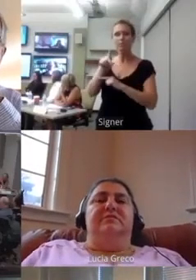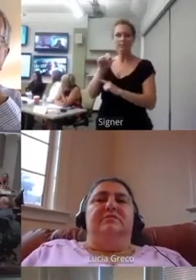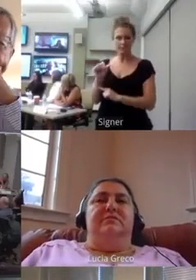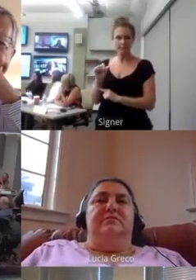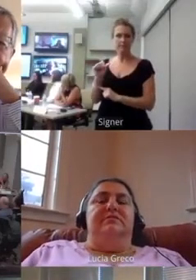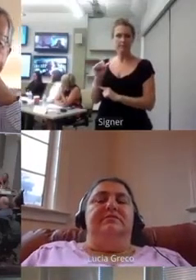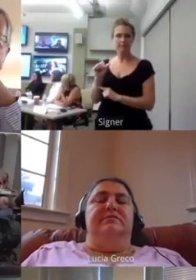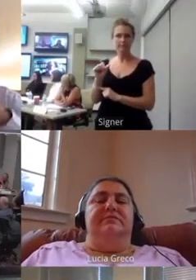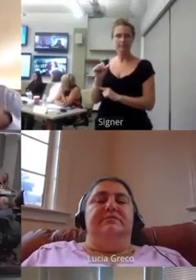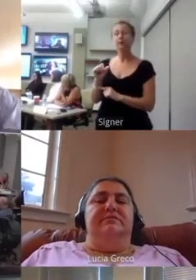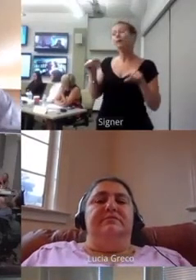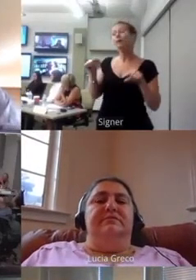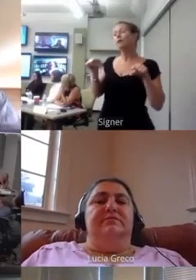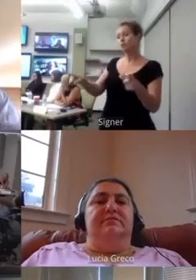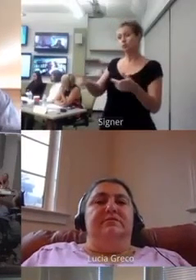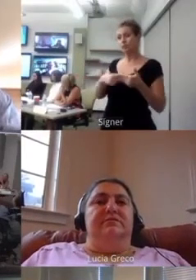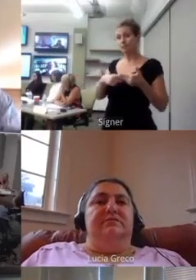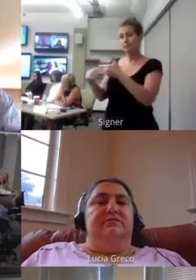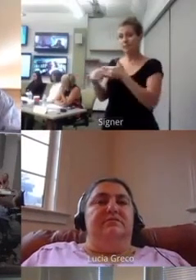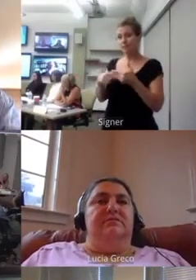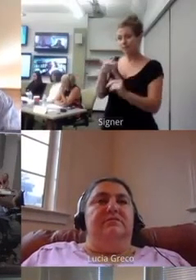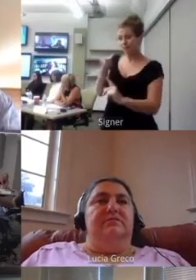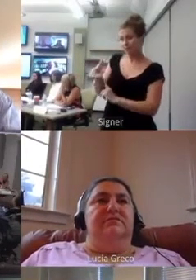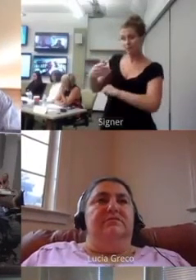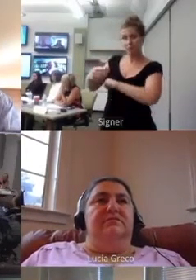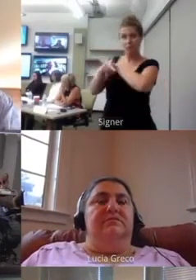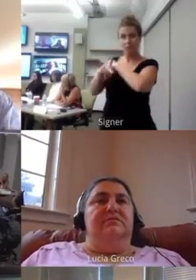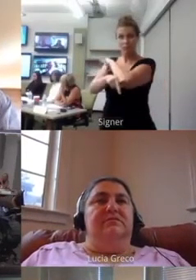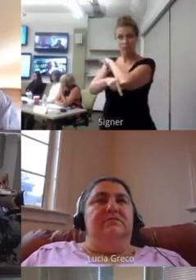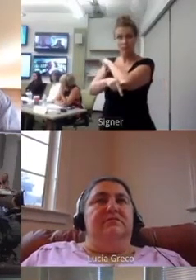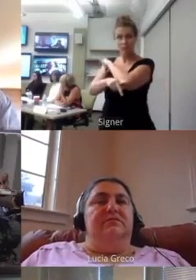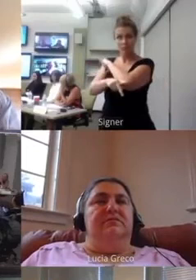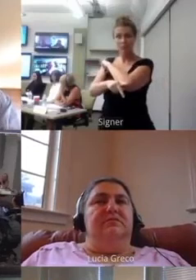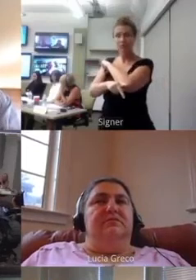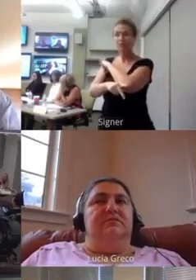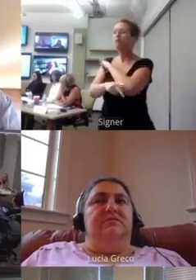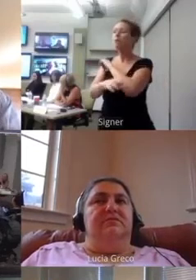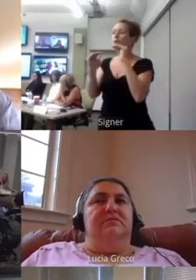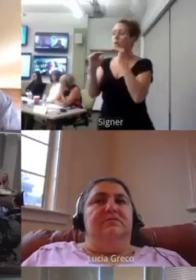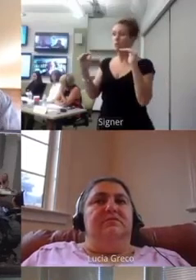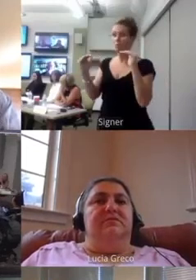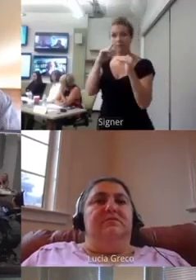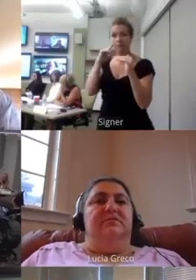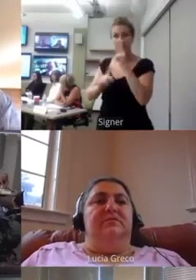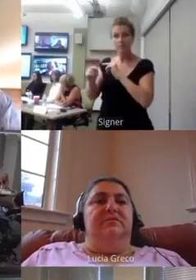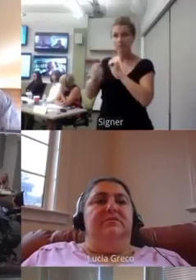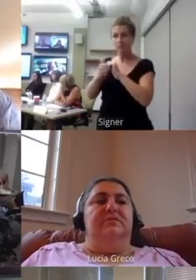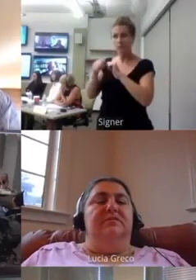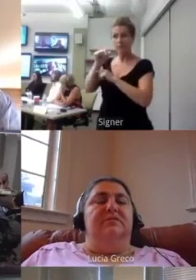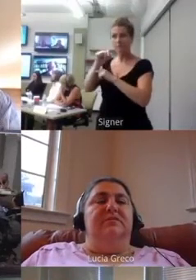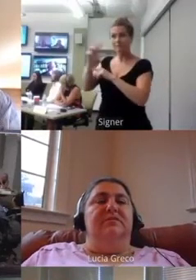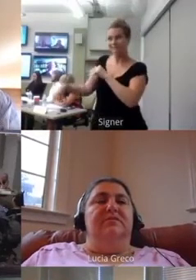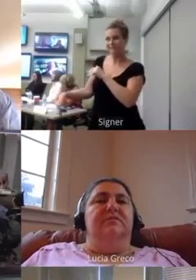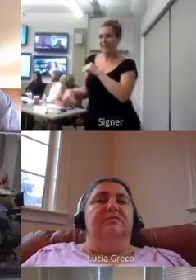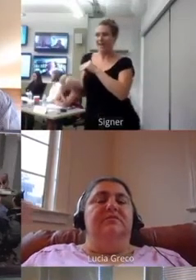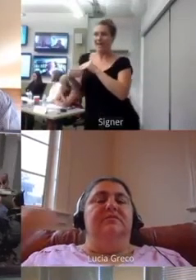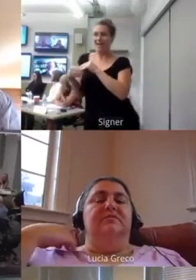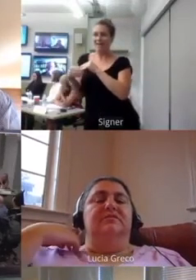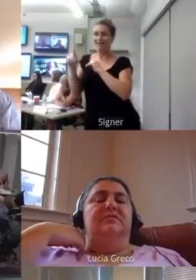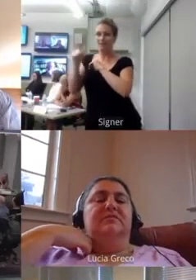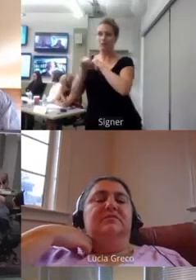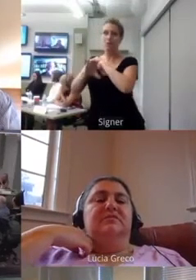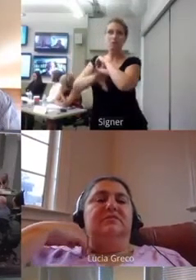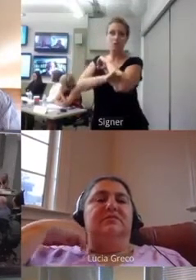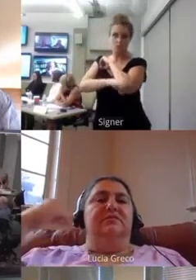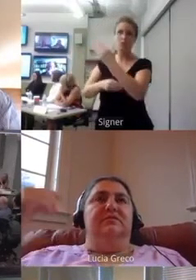debates in Parliament, equality for people with disabilities was added as a constitutional right,